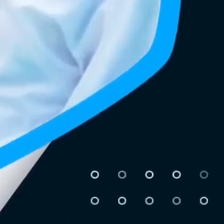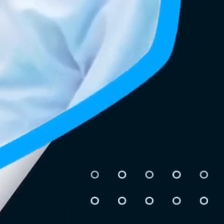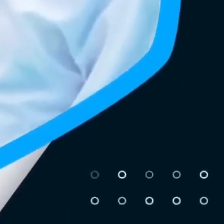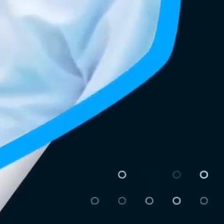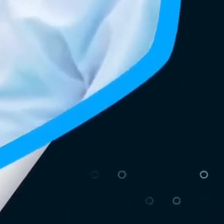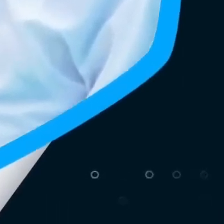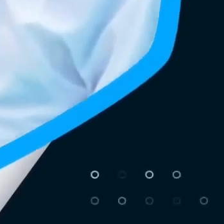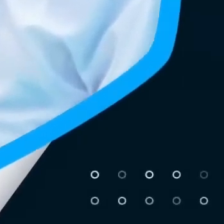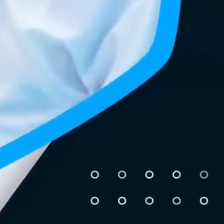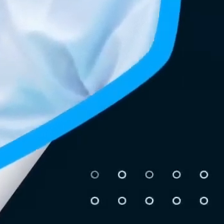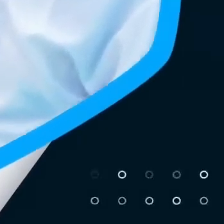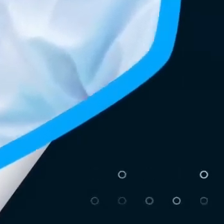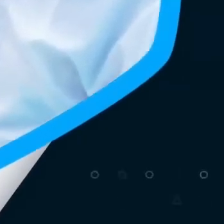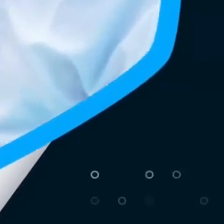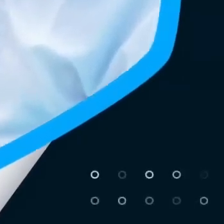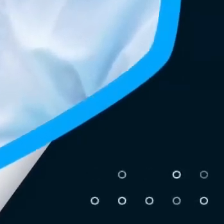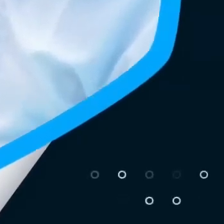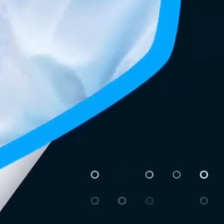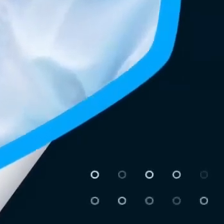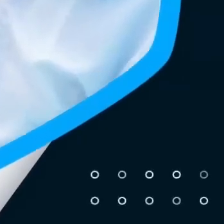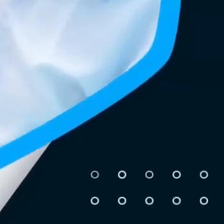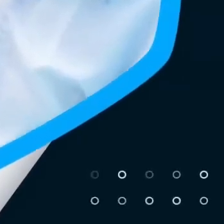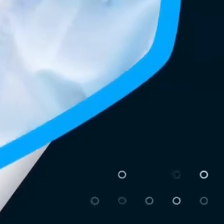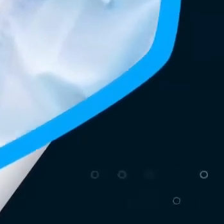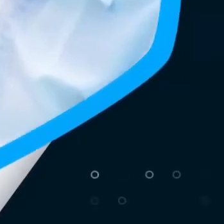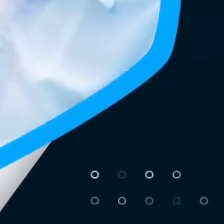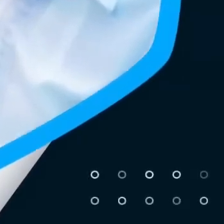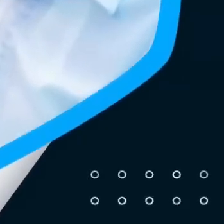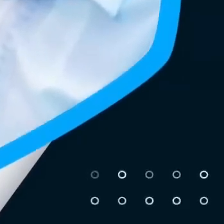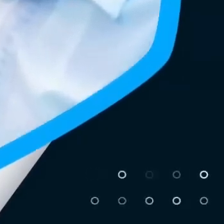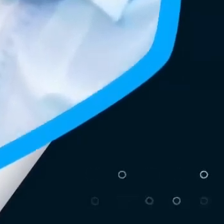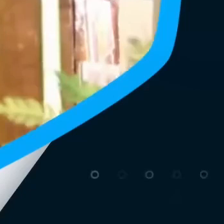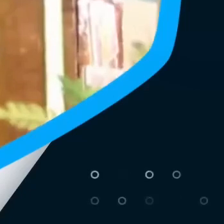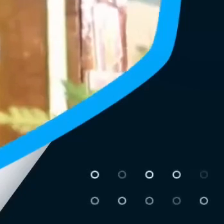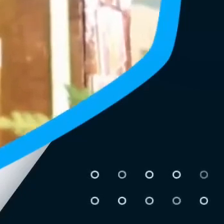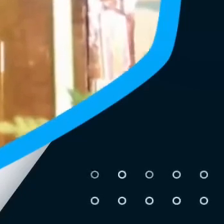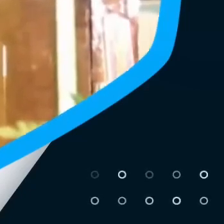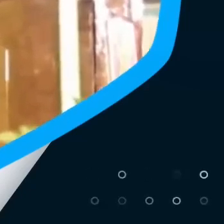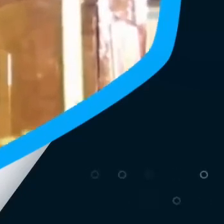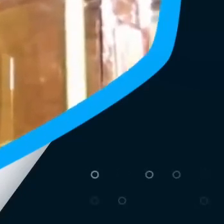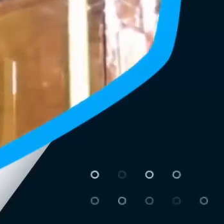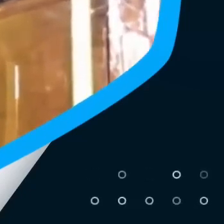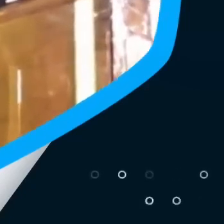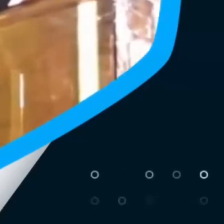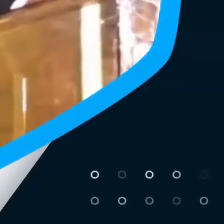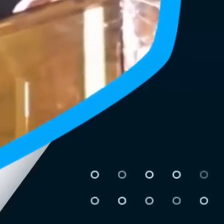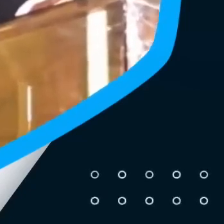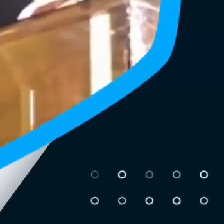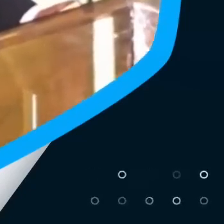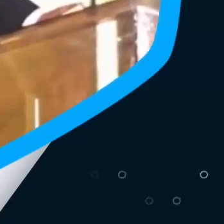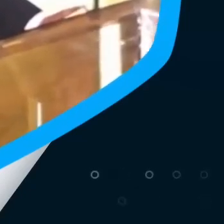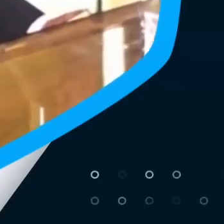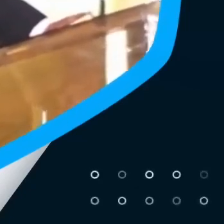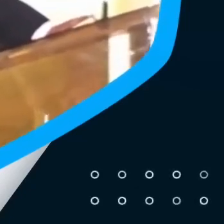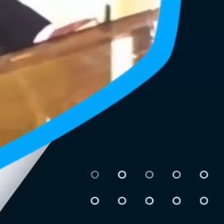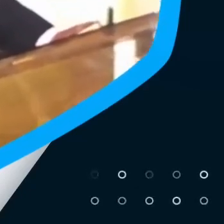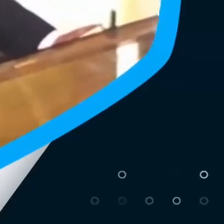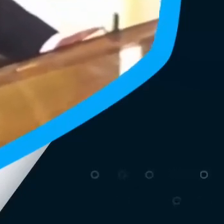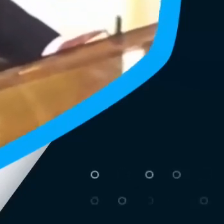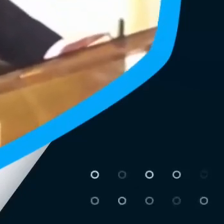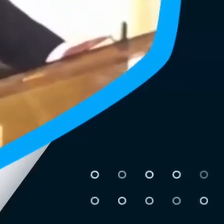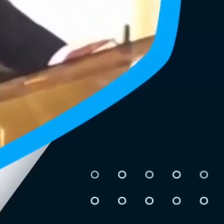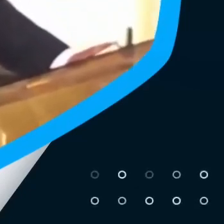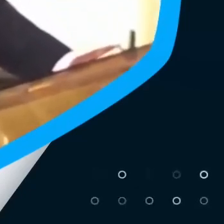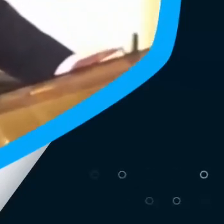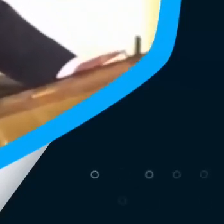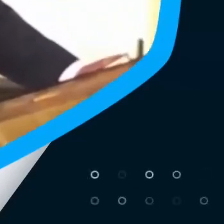Lisette founded his calling in lay work and is a district pastor for 10 years. A year later, until 2020, he served in